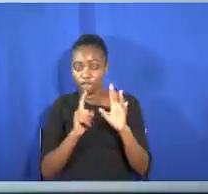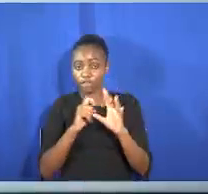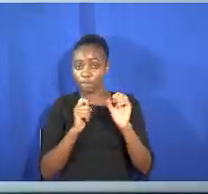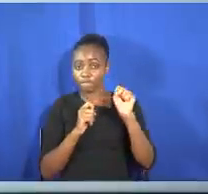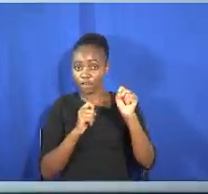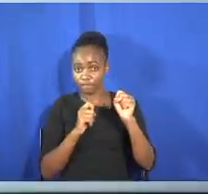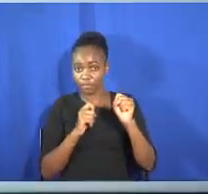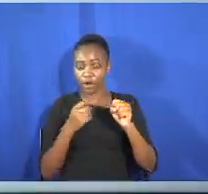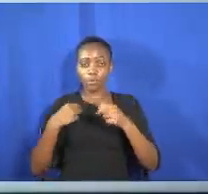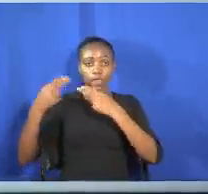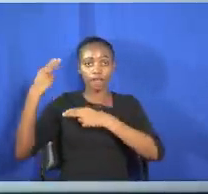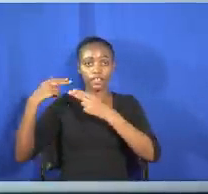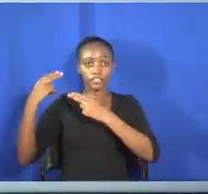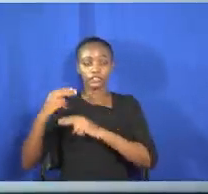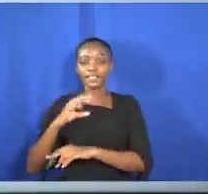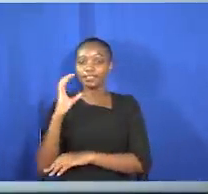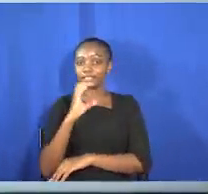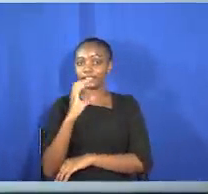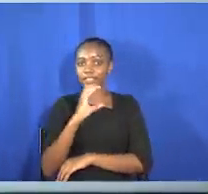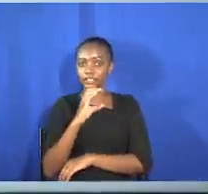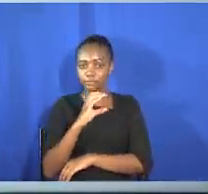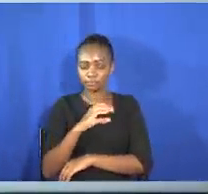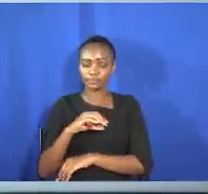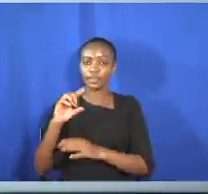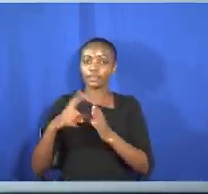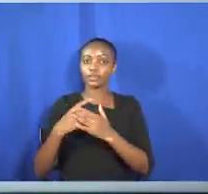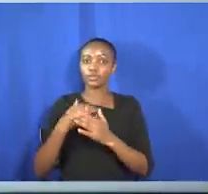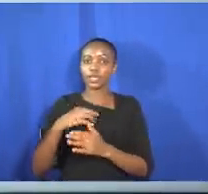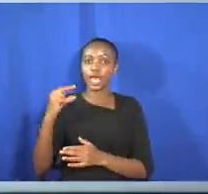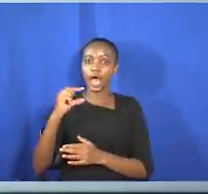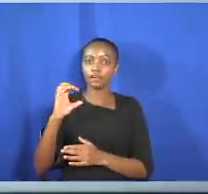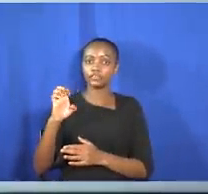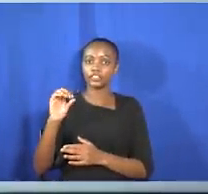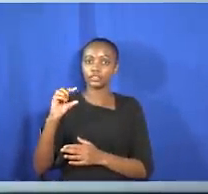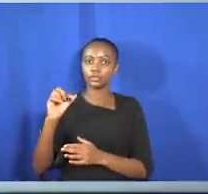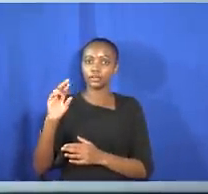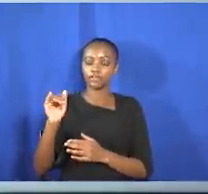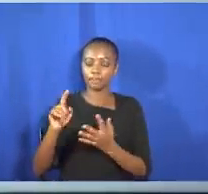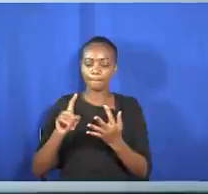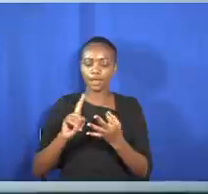5 options. On the right, history, citizenship, geography,